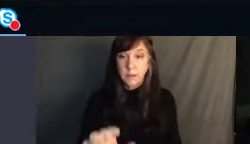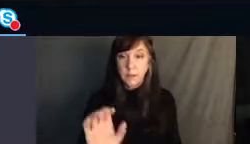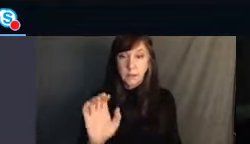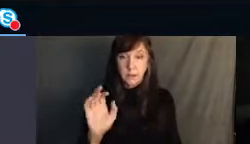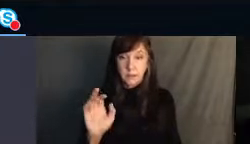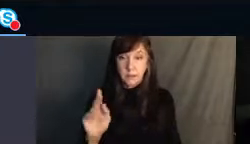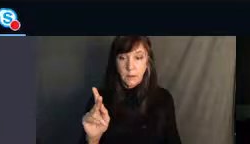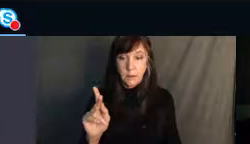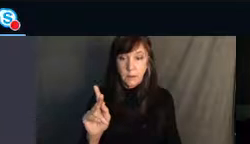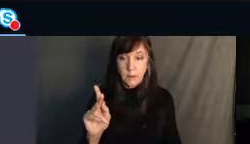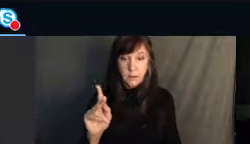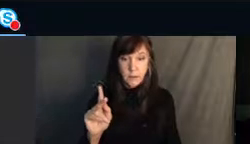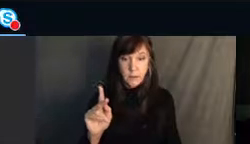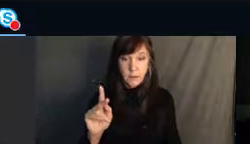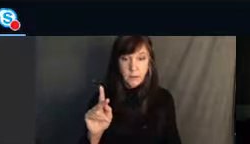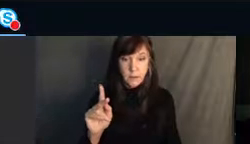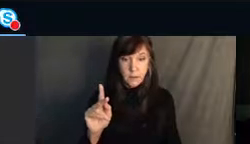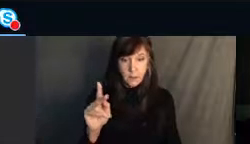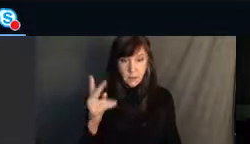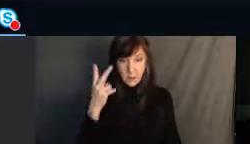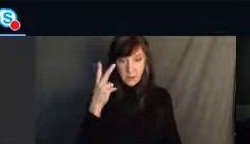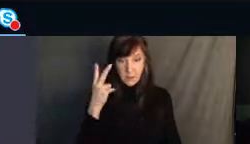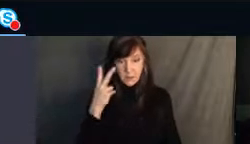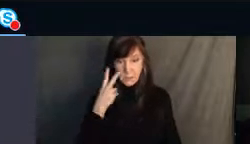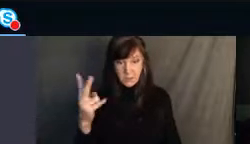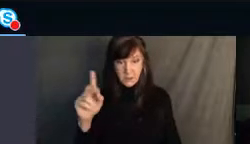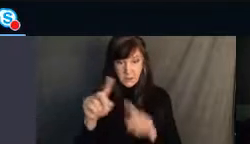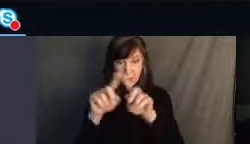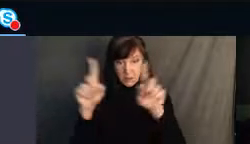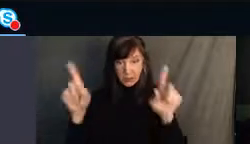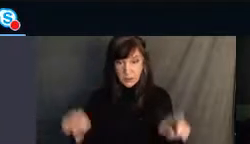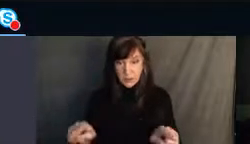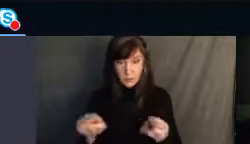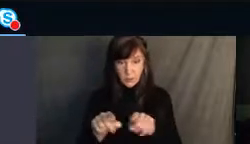All right. So can everyone see my screen okay?